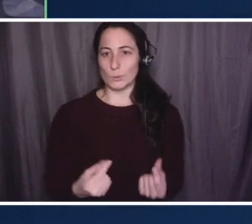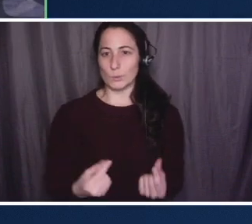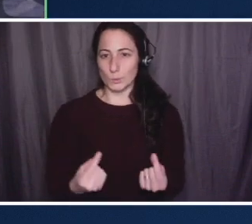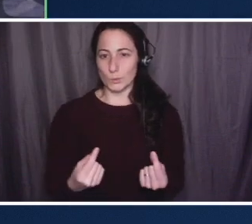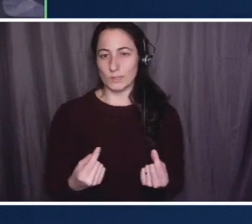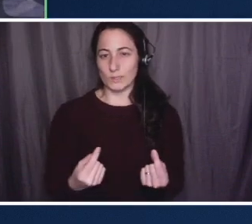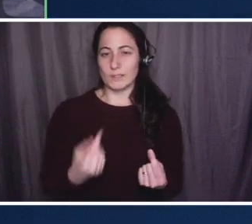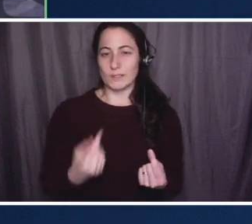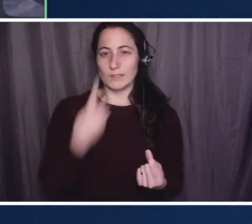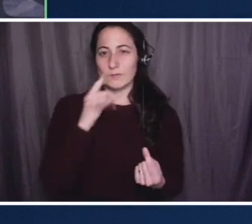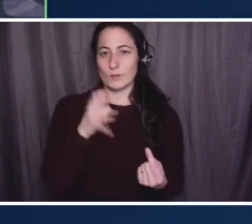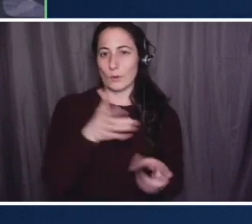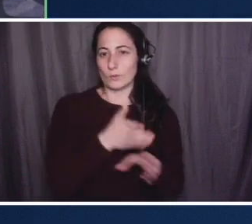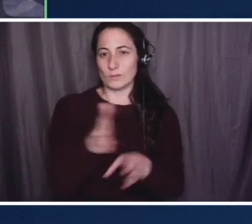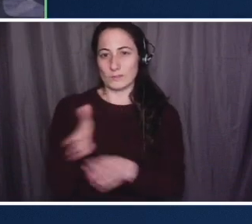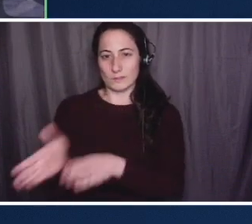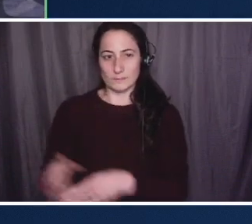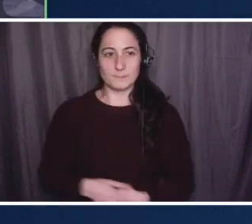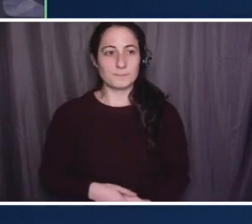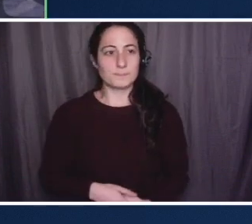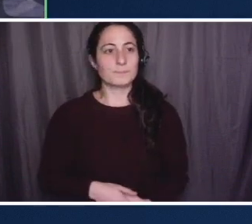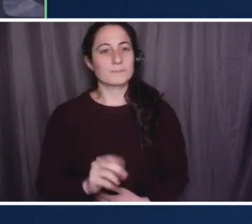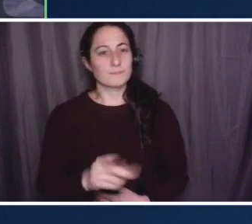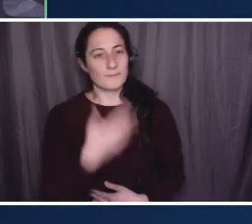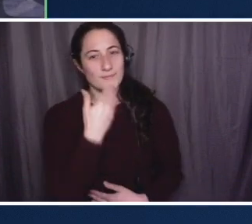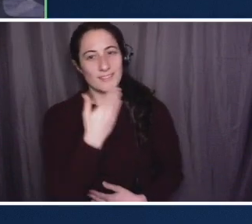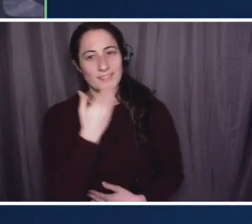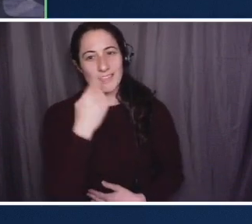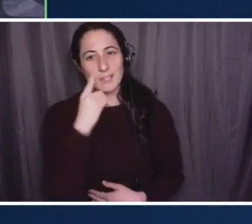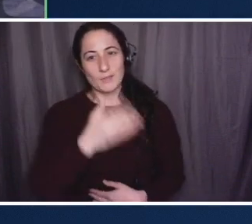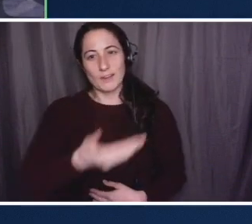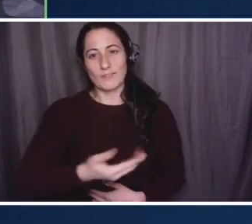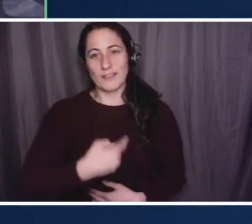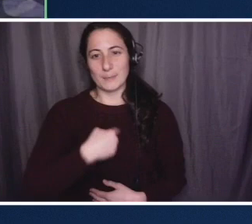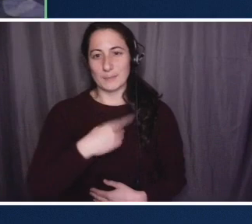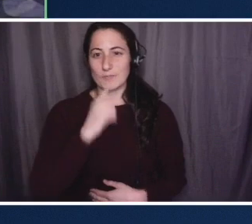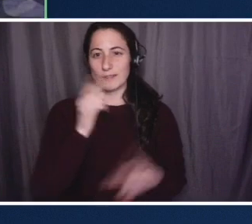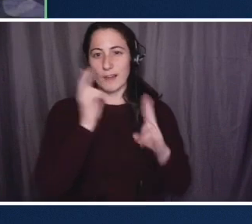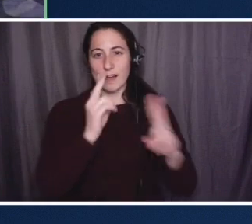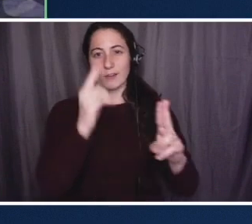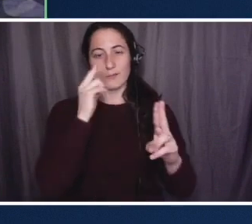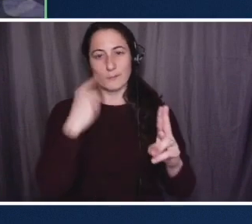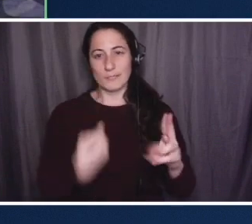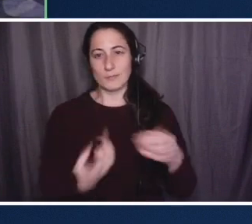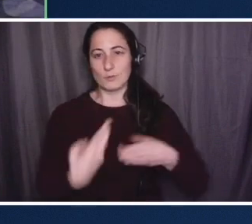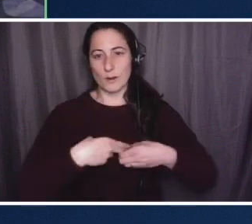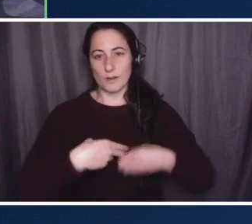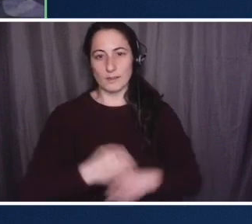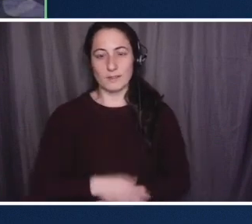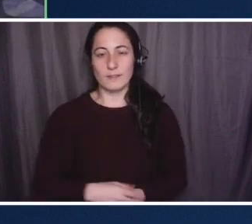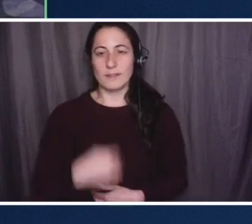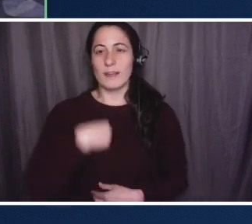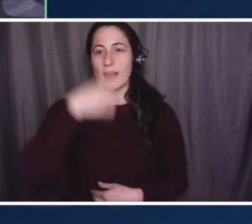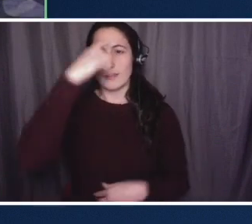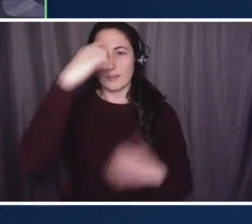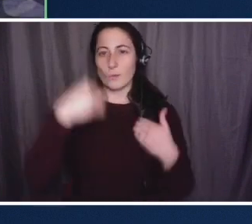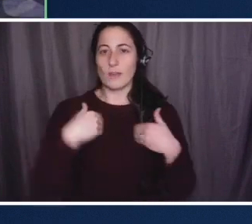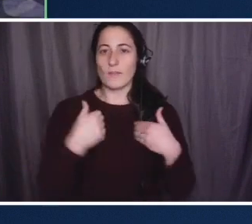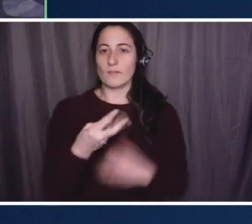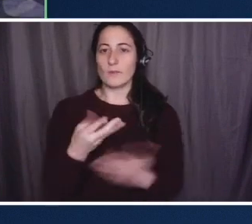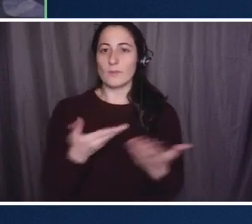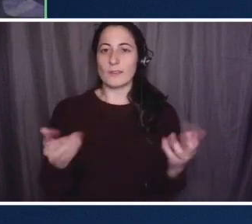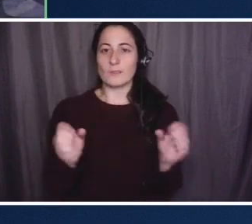spaces? Thank you for inviting me to this panel. It's an honor for me to join. So I think there's a few things that can be done